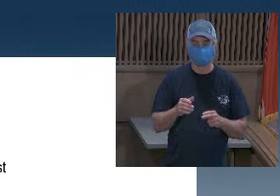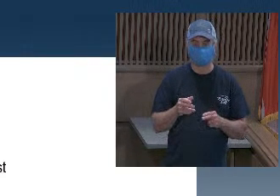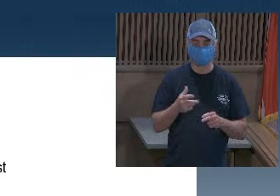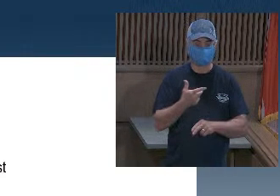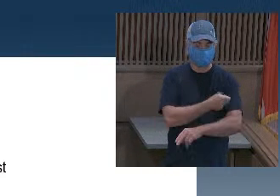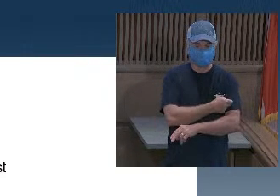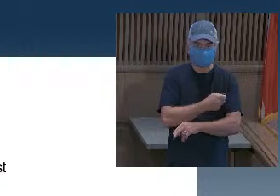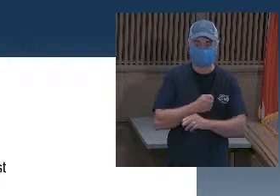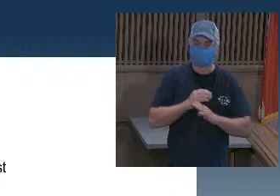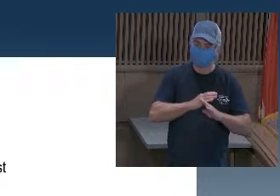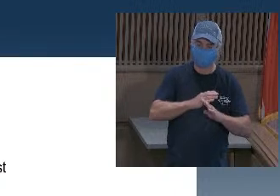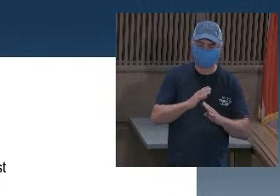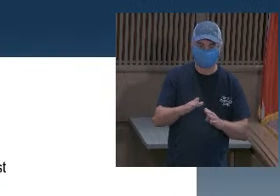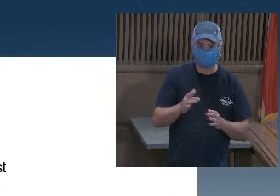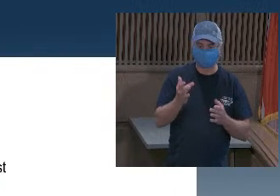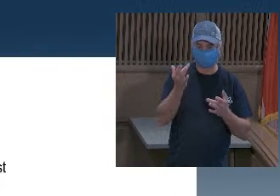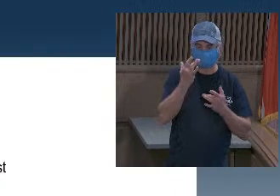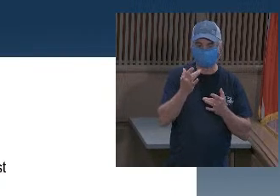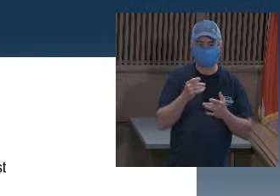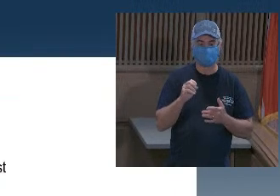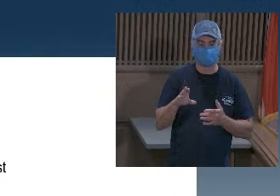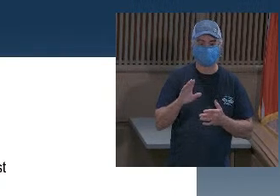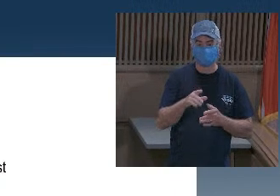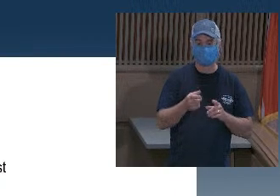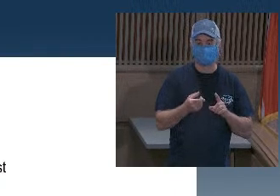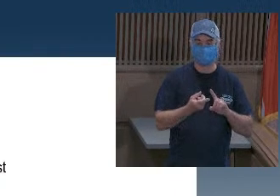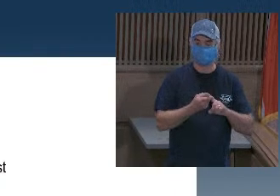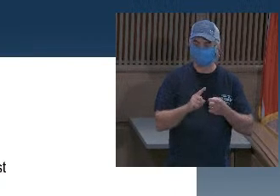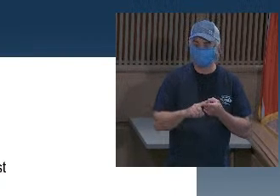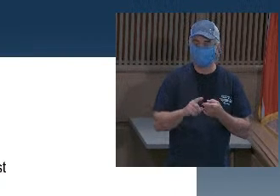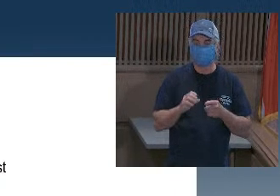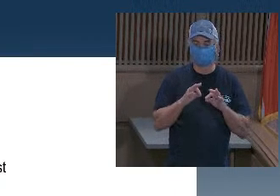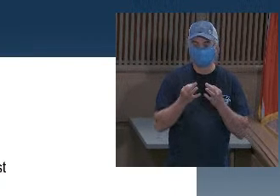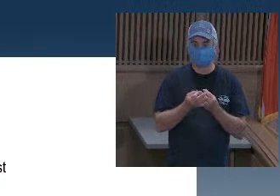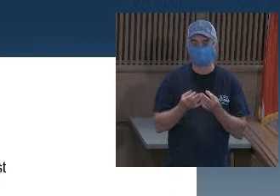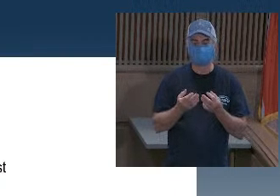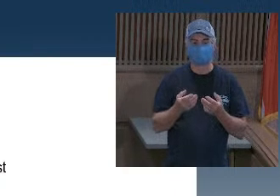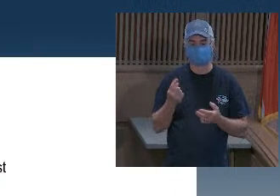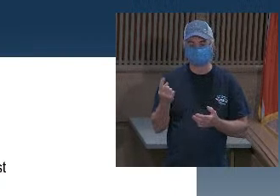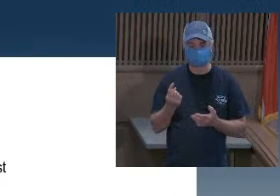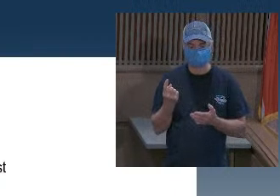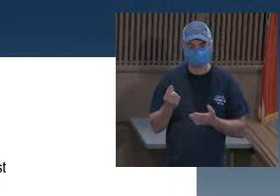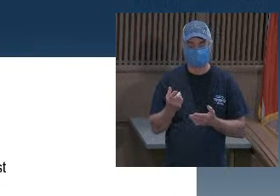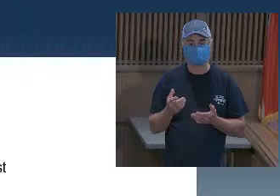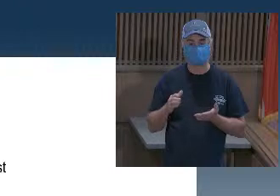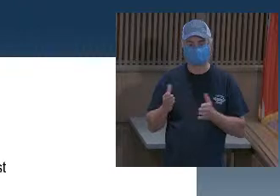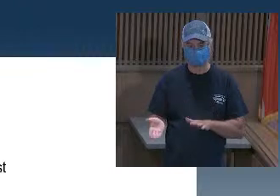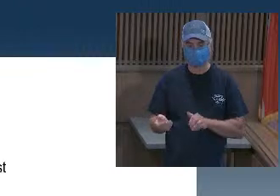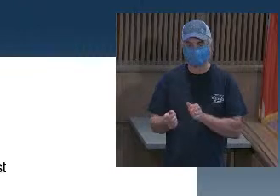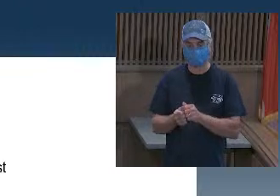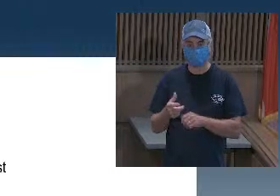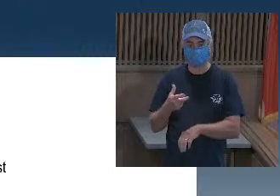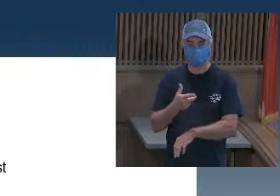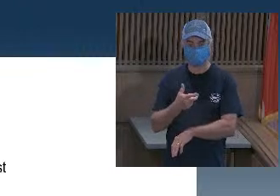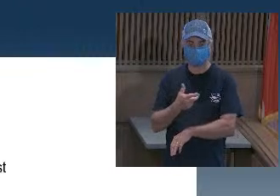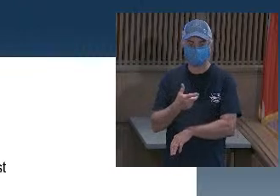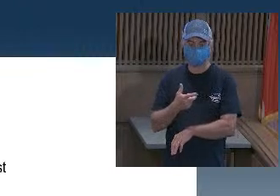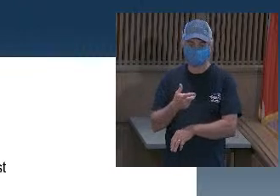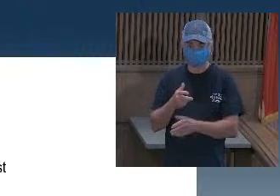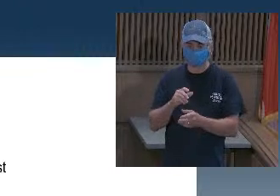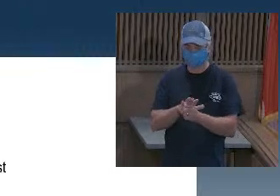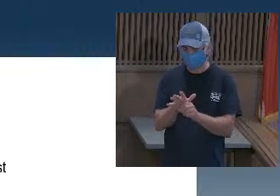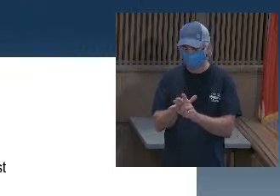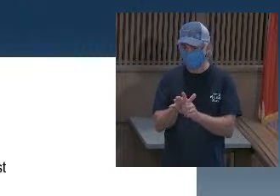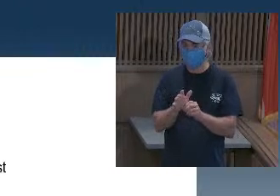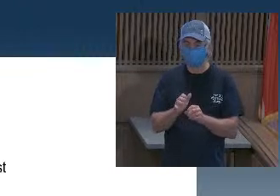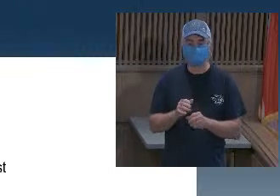Maybe you have lost a loved one, someone who did not get vaccinated. If you have a powerful testimony like that,